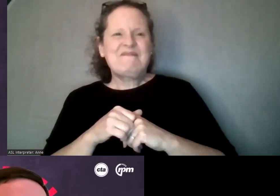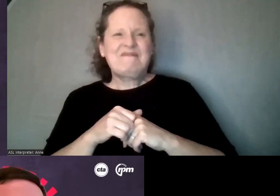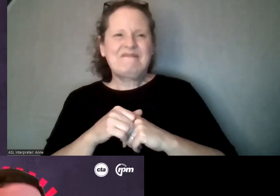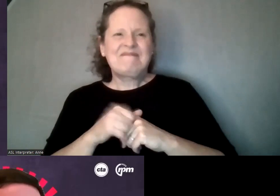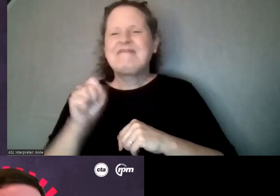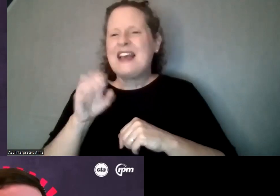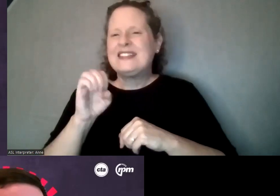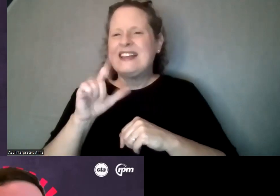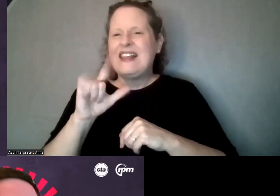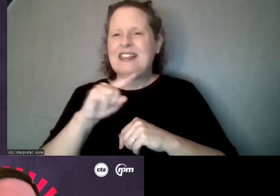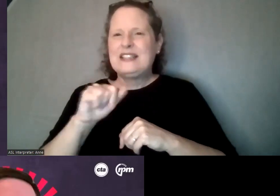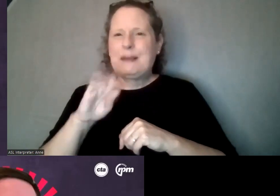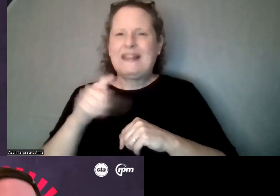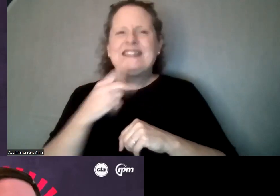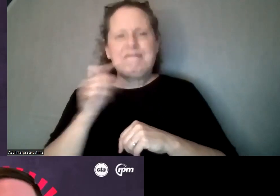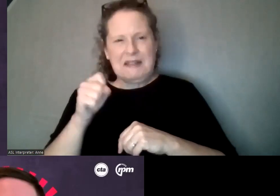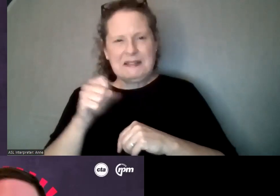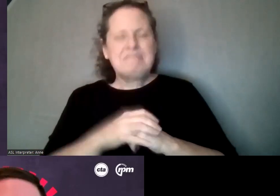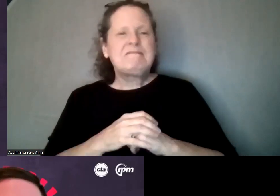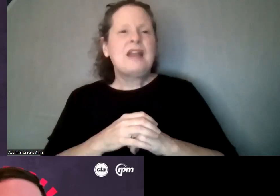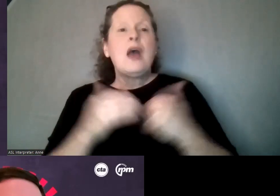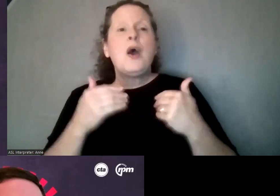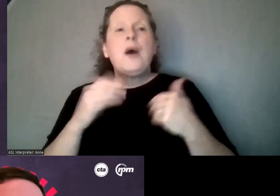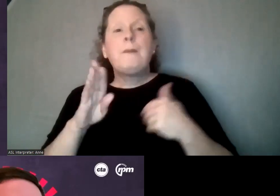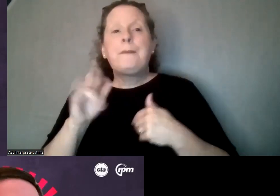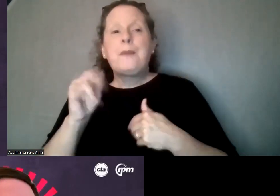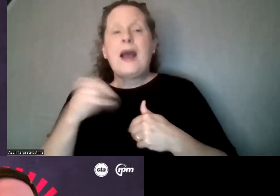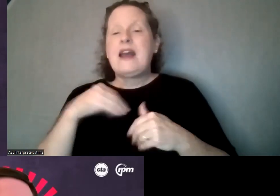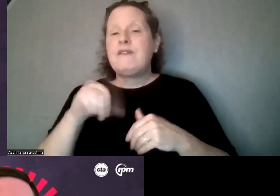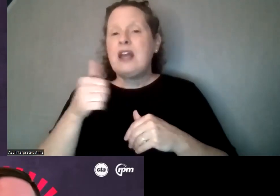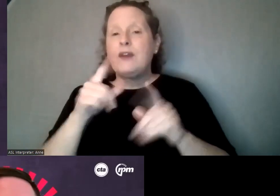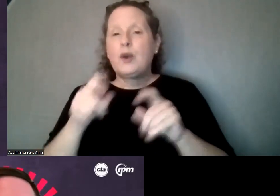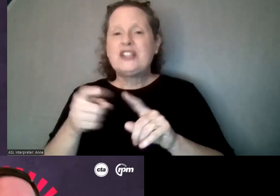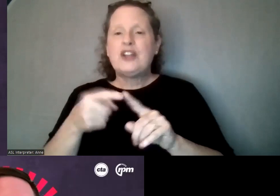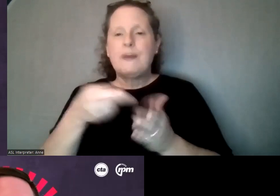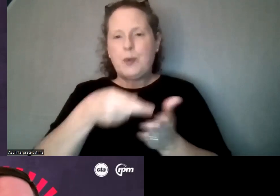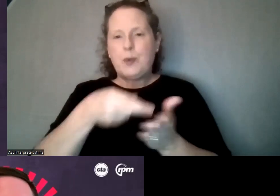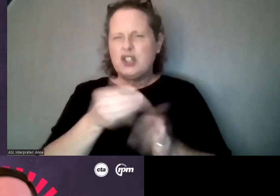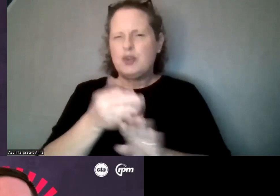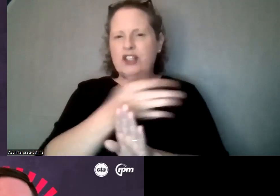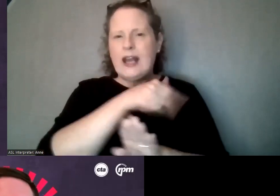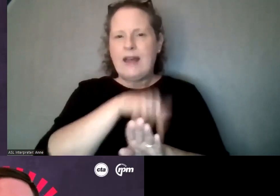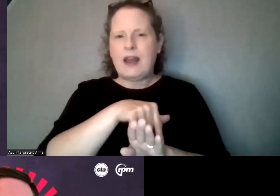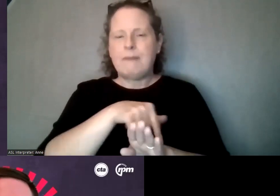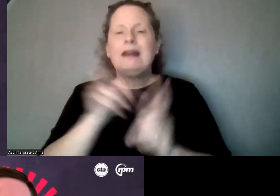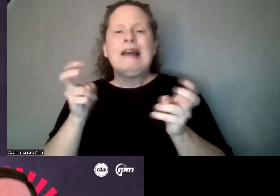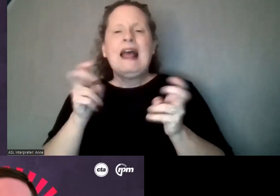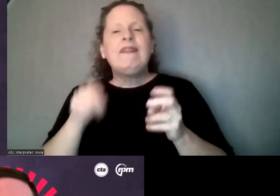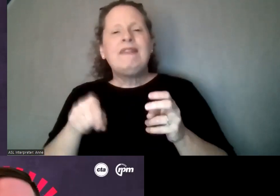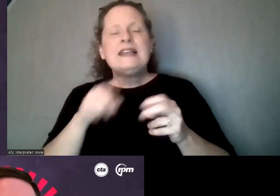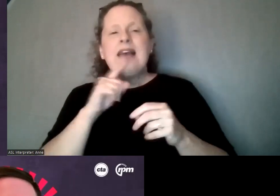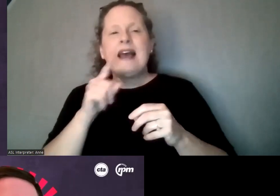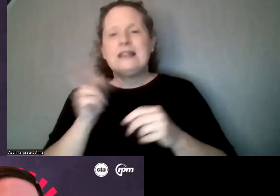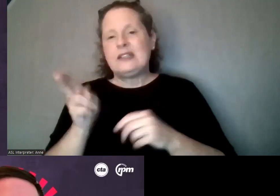Yes. I do have another question from registration. This has historically been Asia on Argyle, but